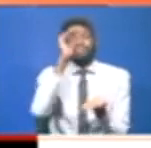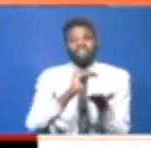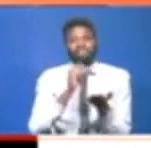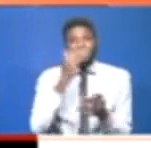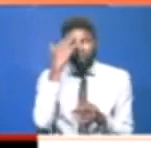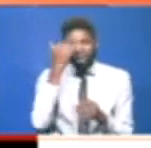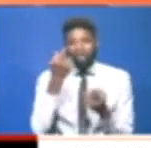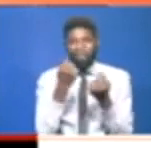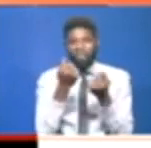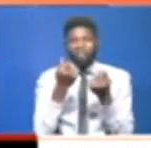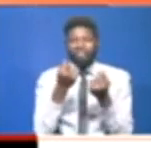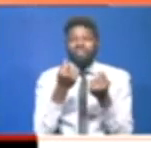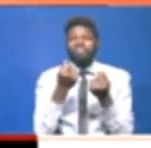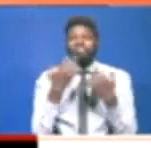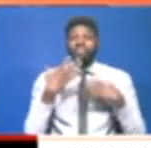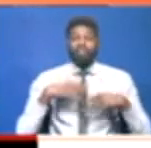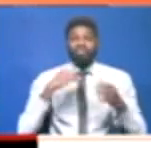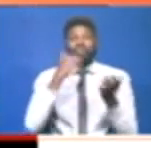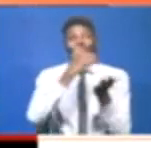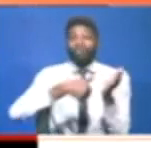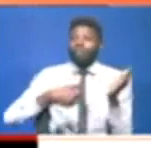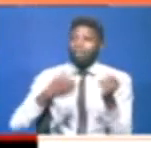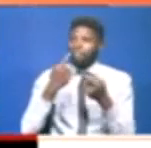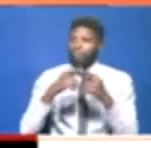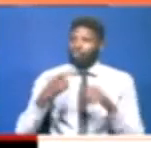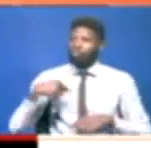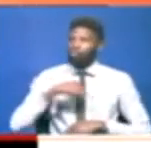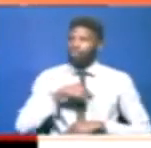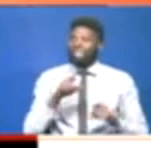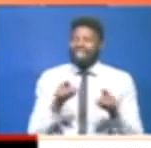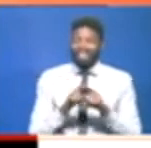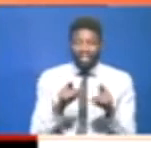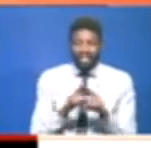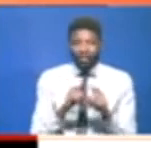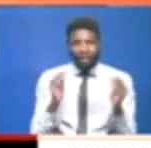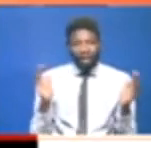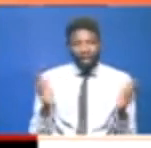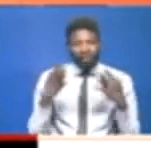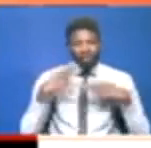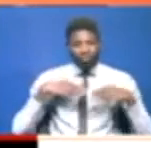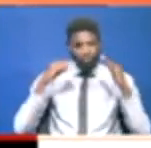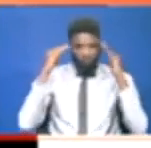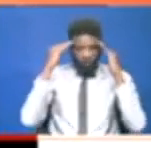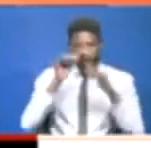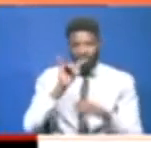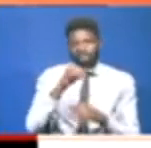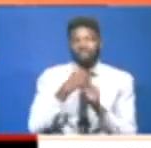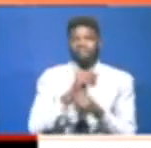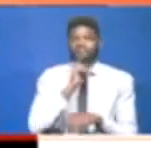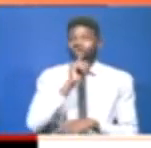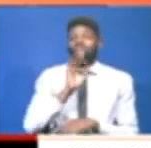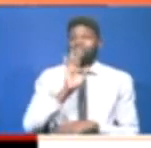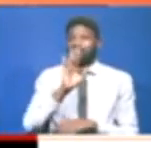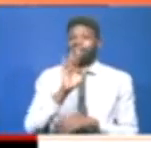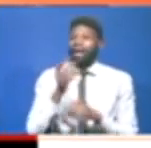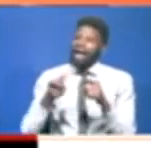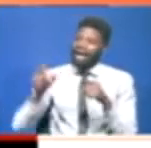But we encourage people that they should be able to focus on that and ensure that their additional voluntary contribution